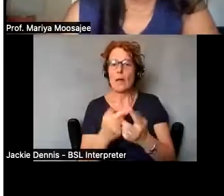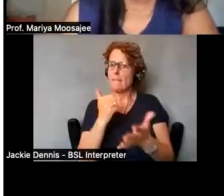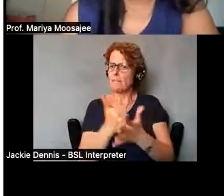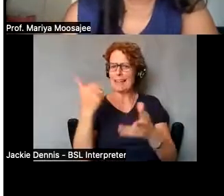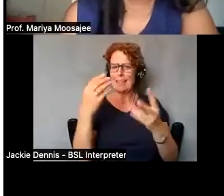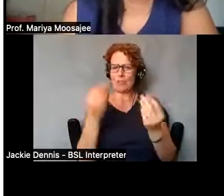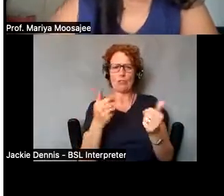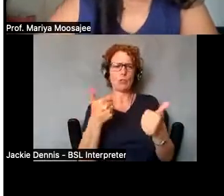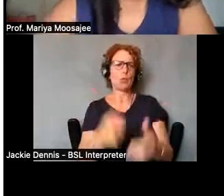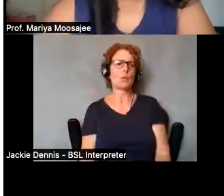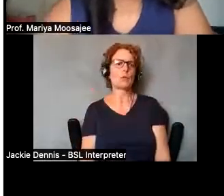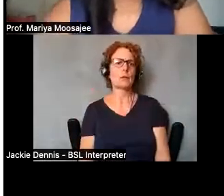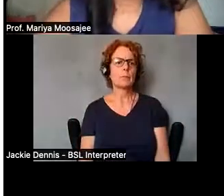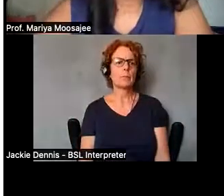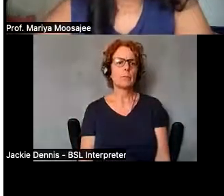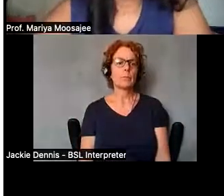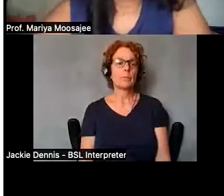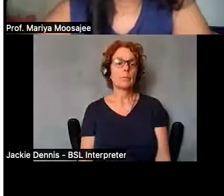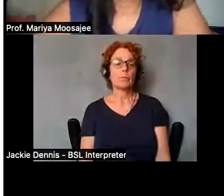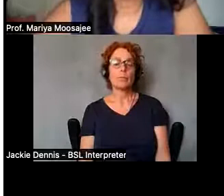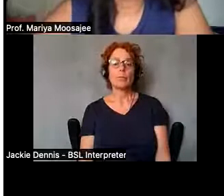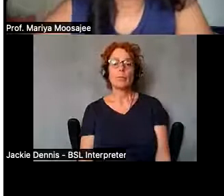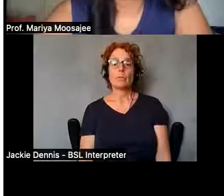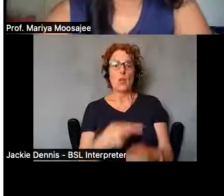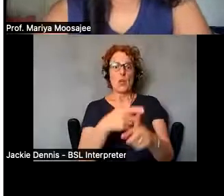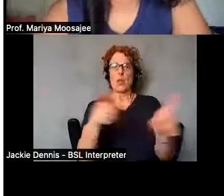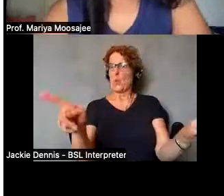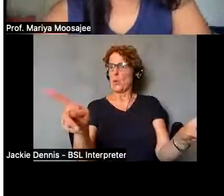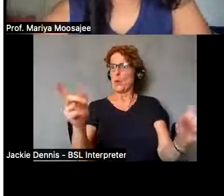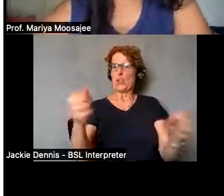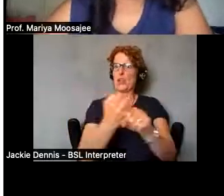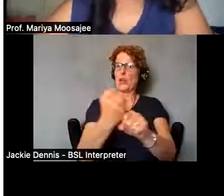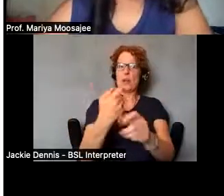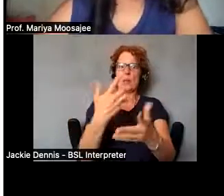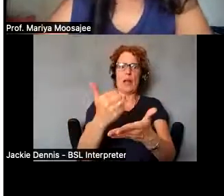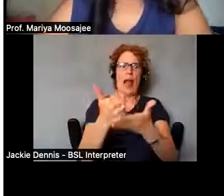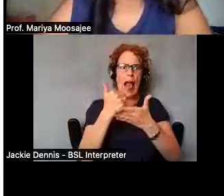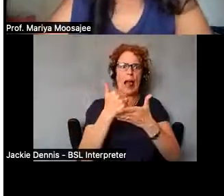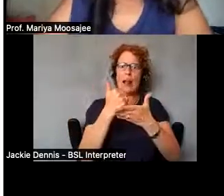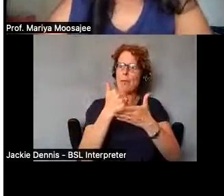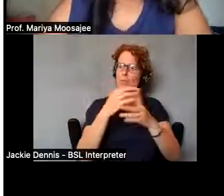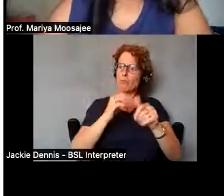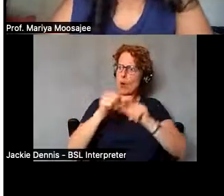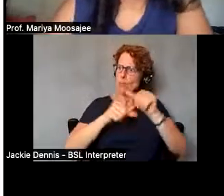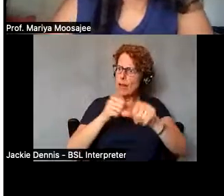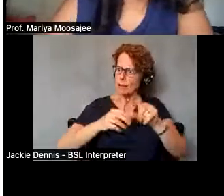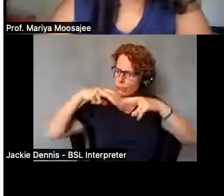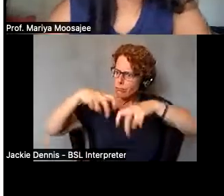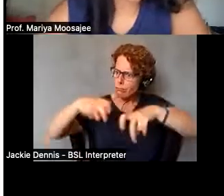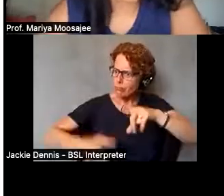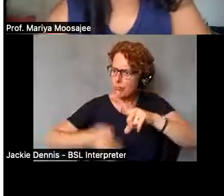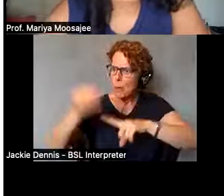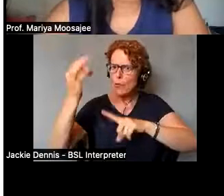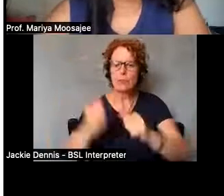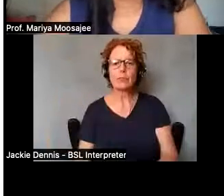you. So what can you guys do as a community to help accelerate progress? Well, you know, from